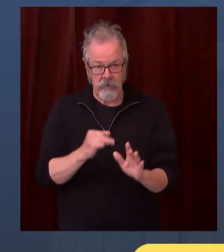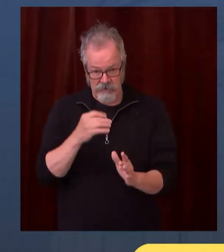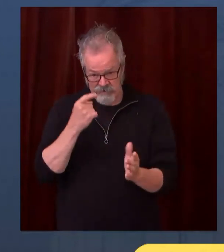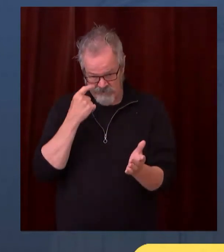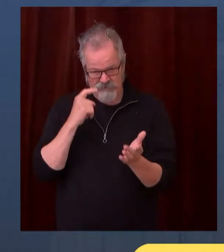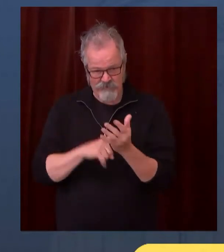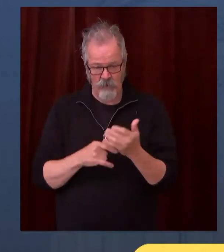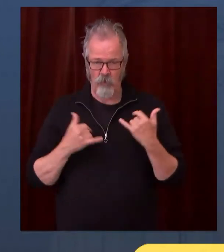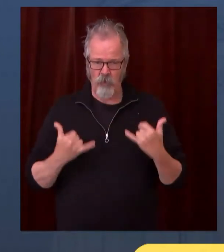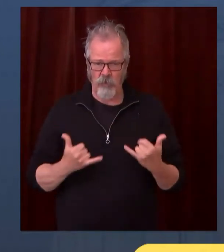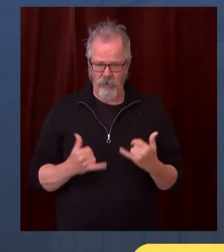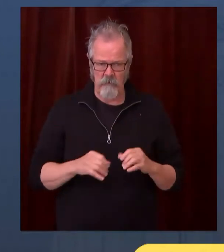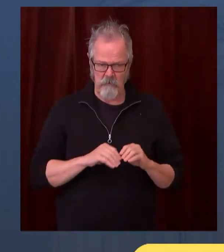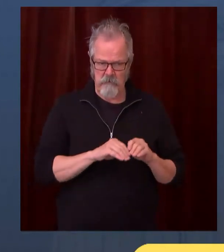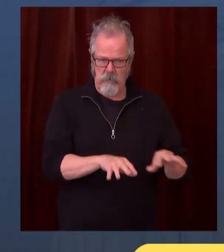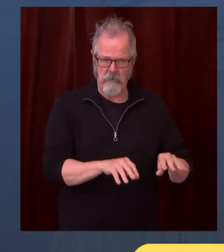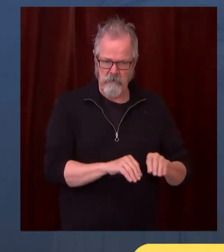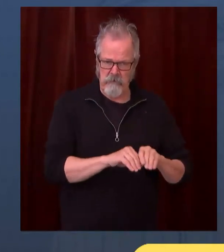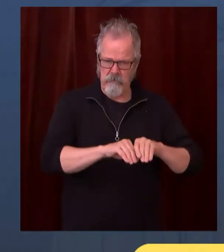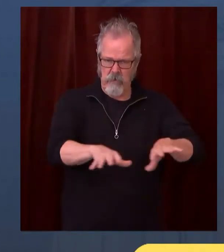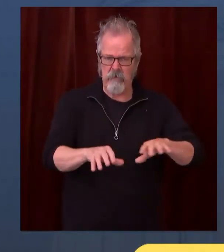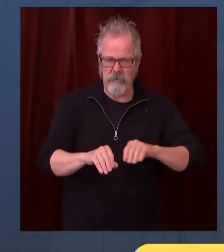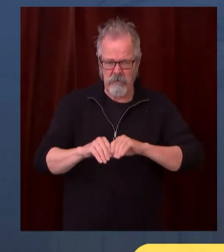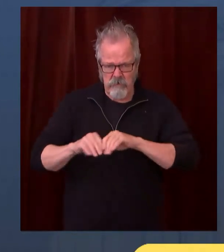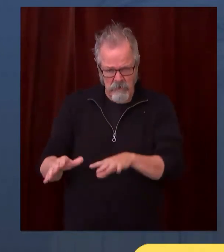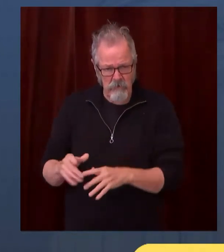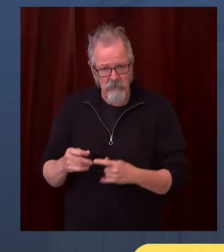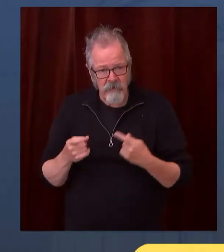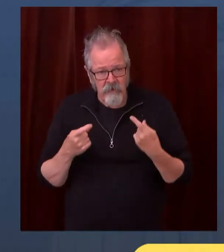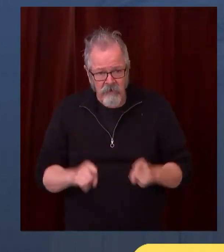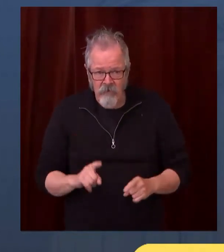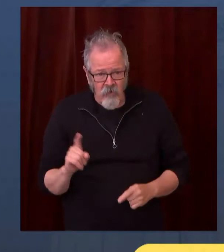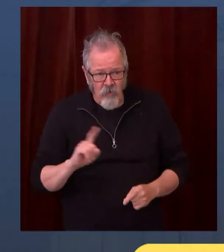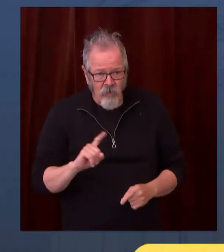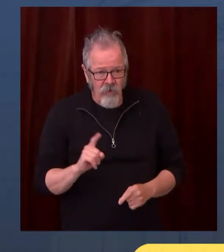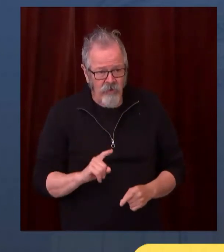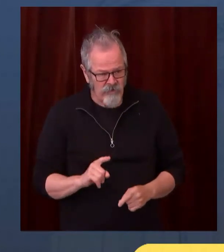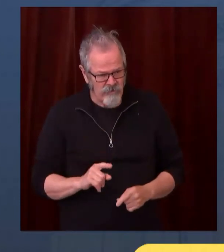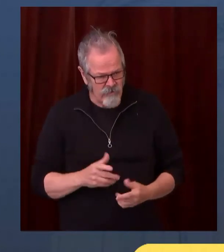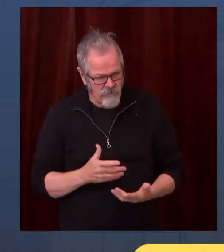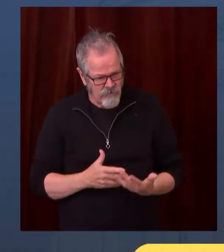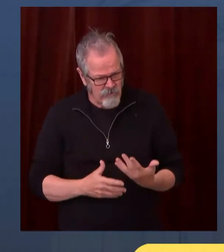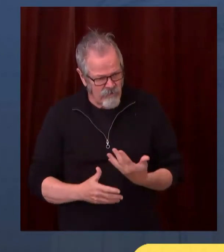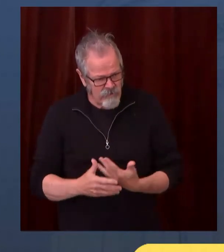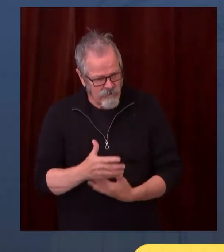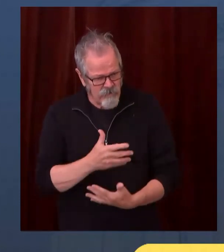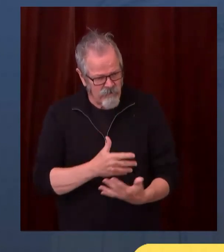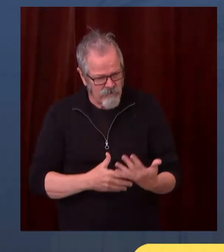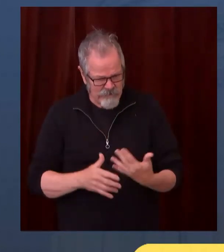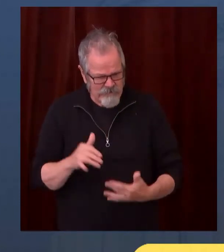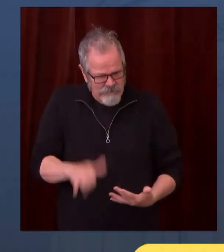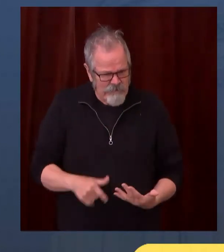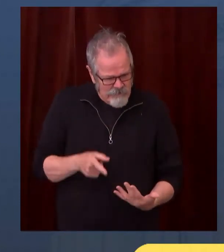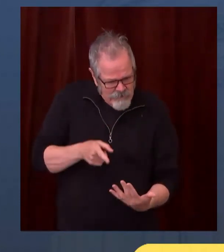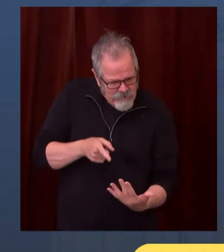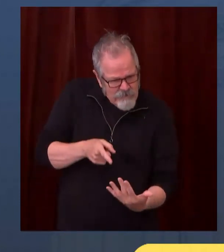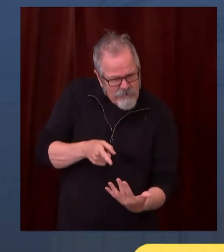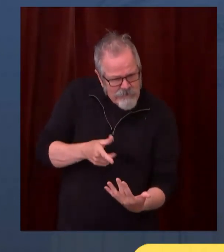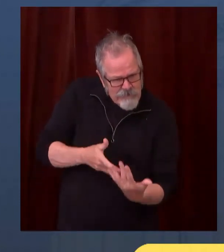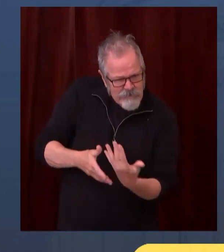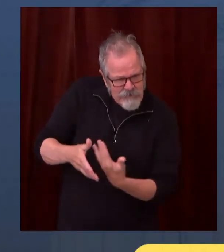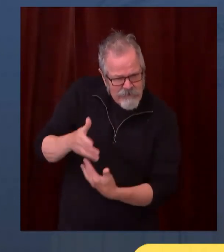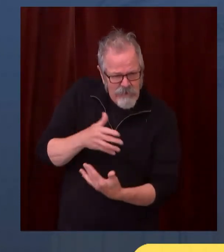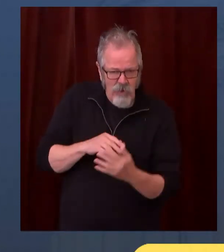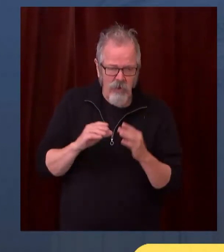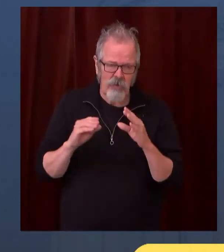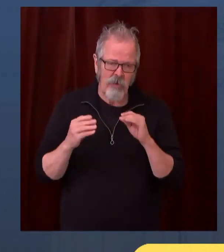I'm really hopeful people will help out. Now, I want to thank people who are wearing masks big time in retail establishments.